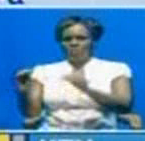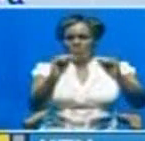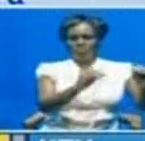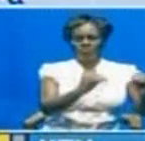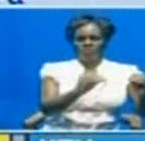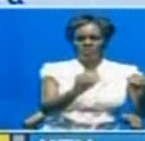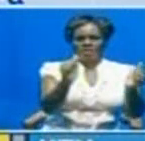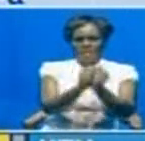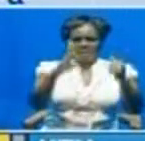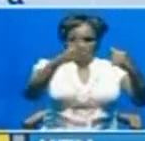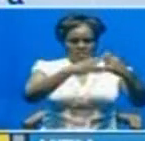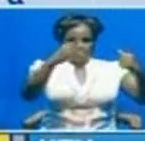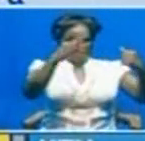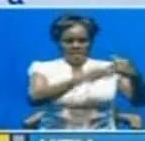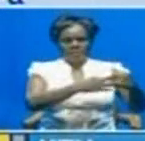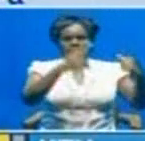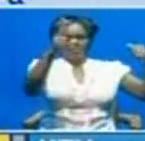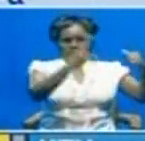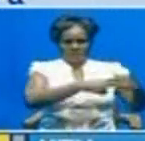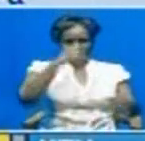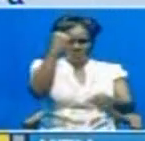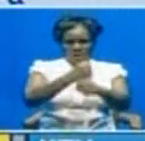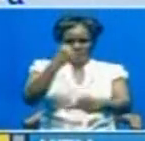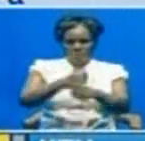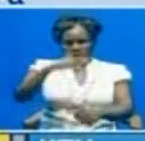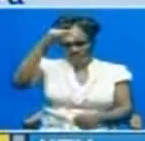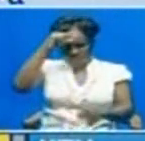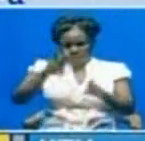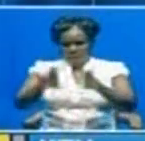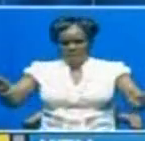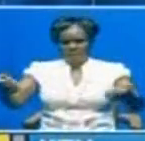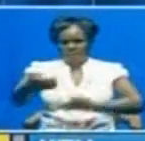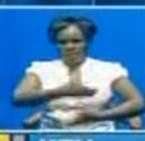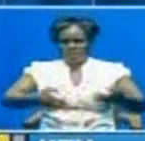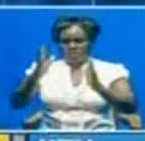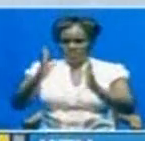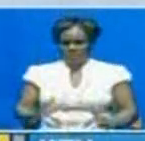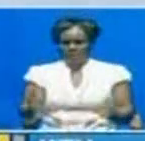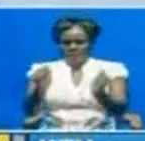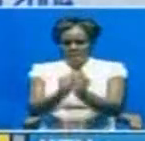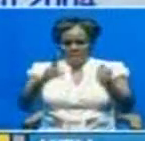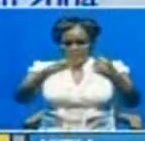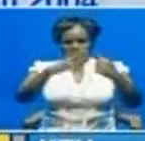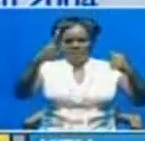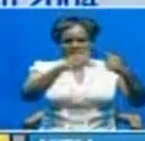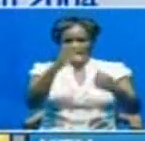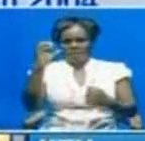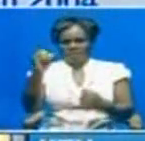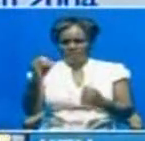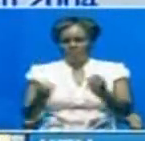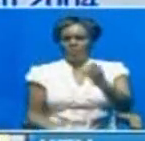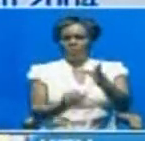in 1987, to work for the government as a land economist. In 1990, he formed his